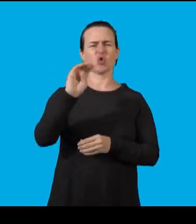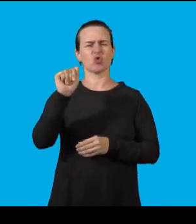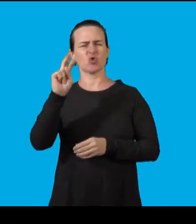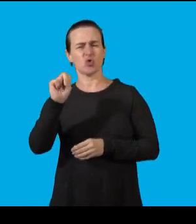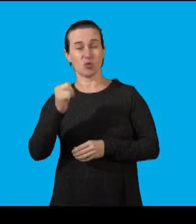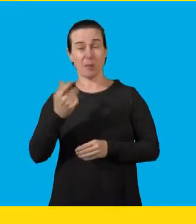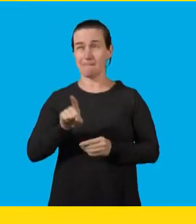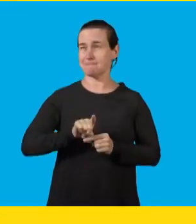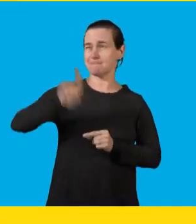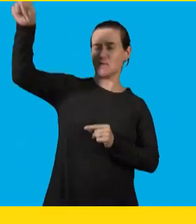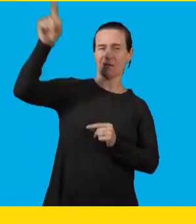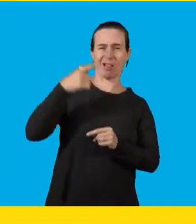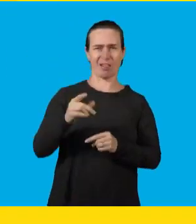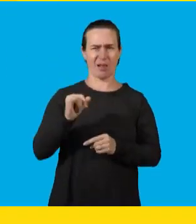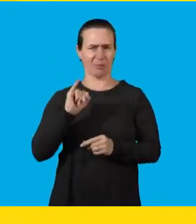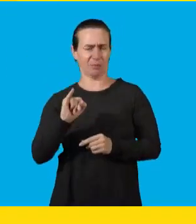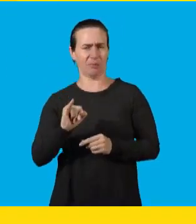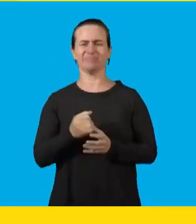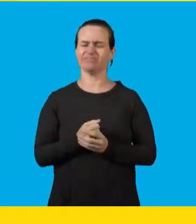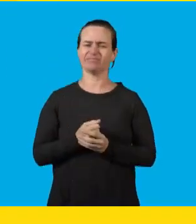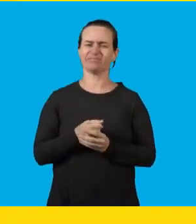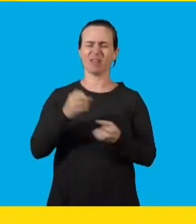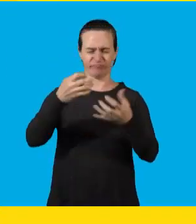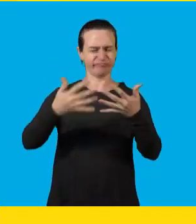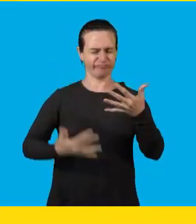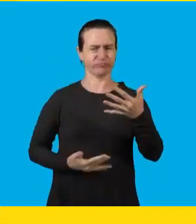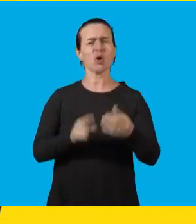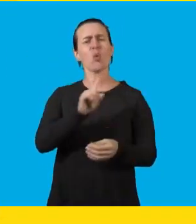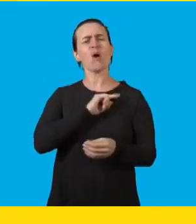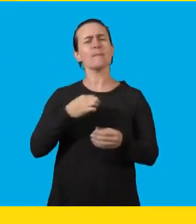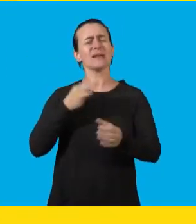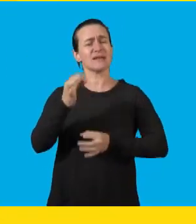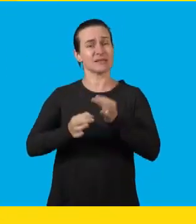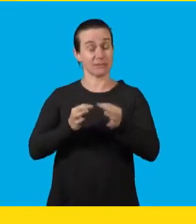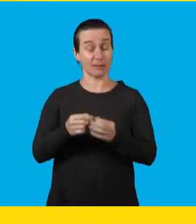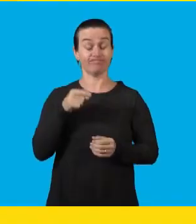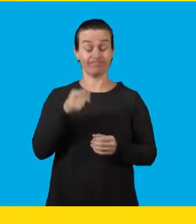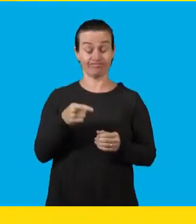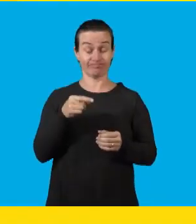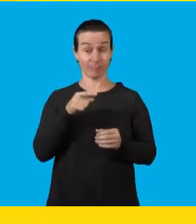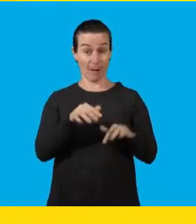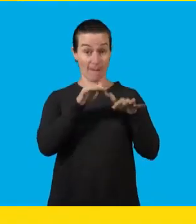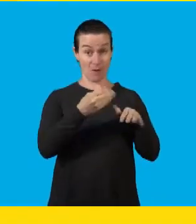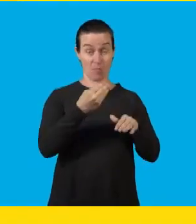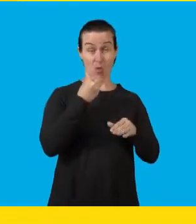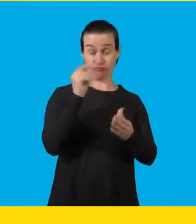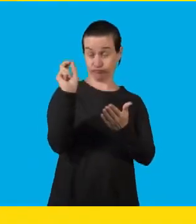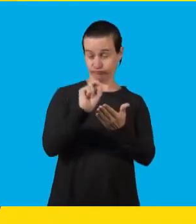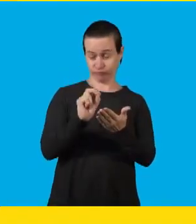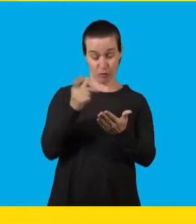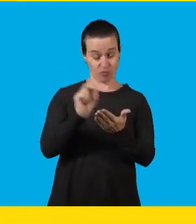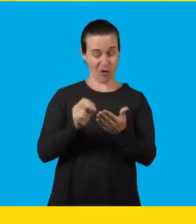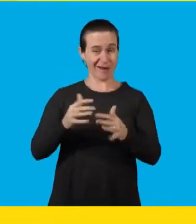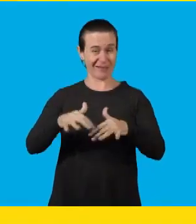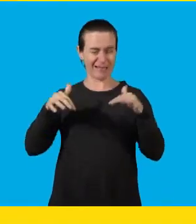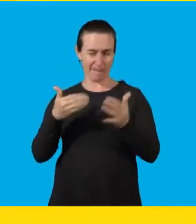Missile Crisis. The reason I'm telling you this is because in terms of the exam, the examiners can choose to focus